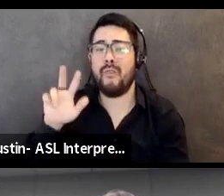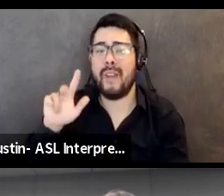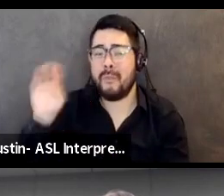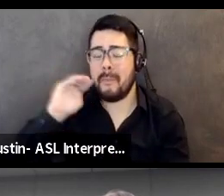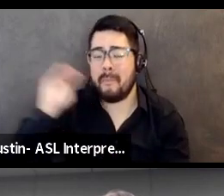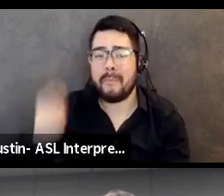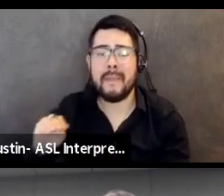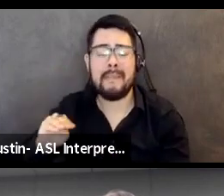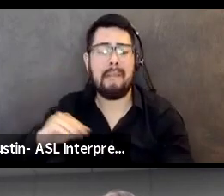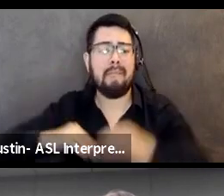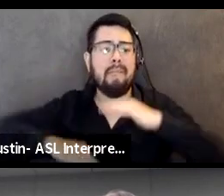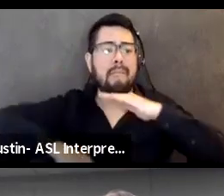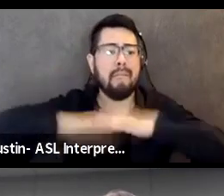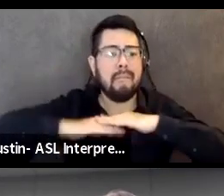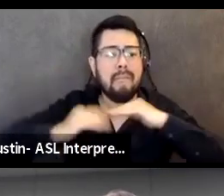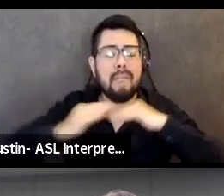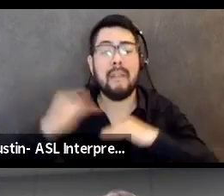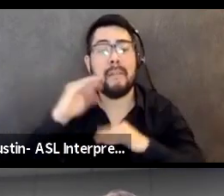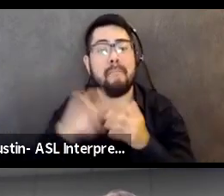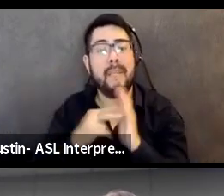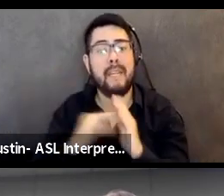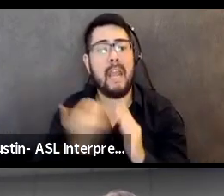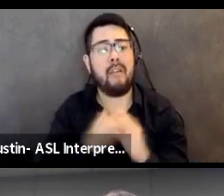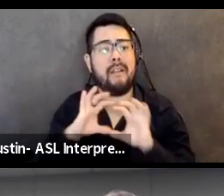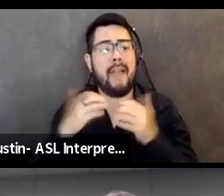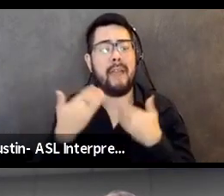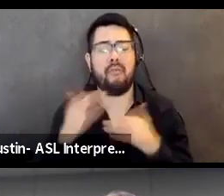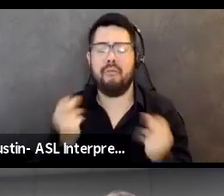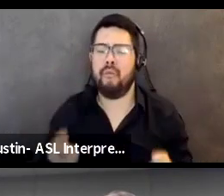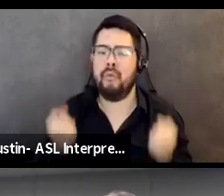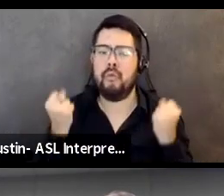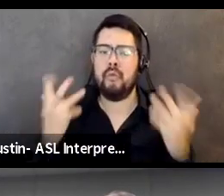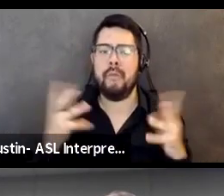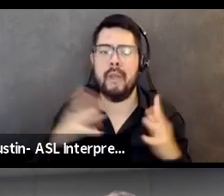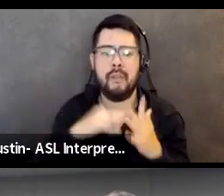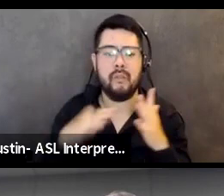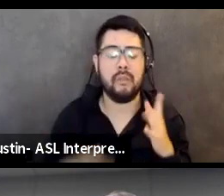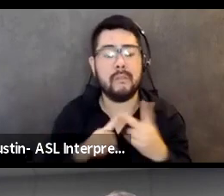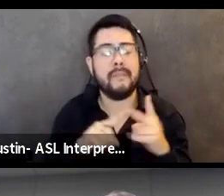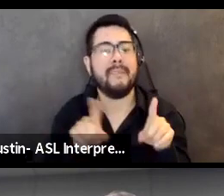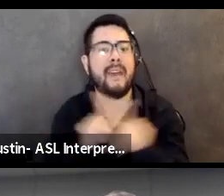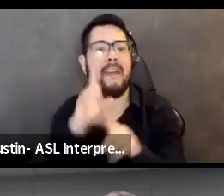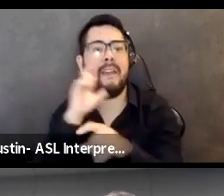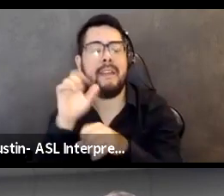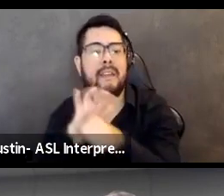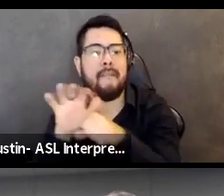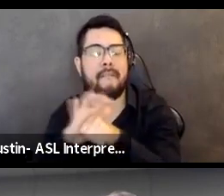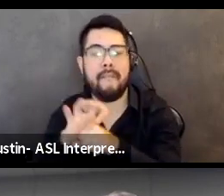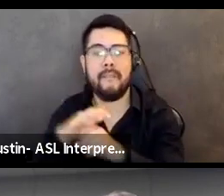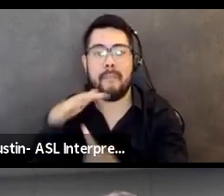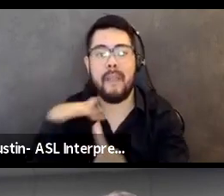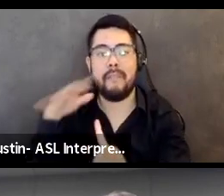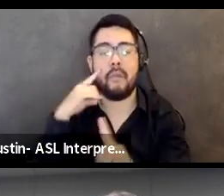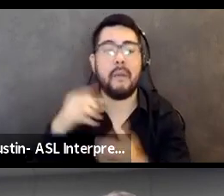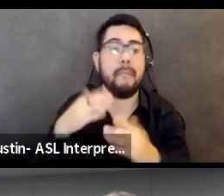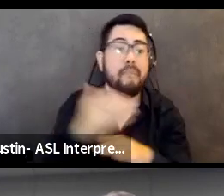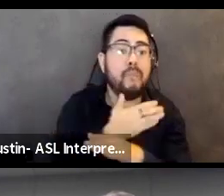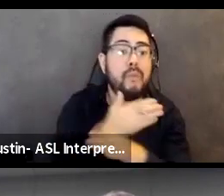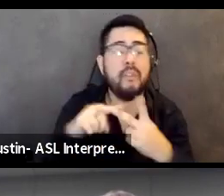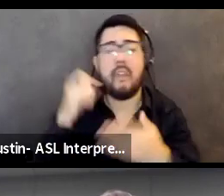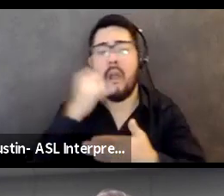this is causing overcrowded classrooms not to mention having no spaces for music art science and